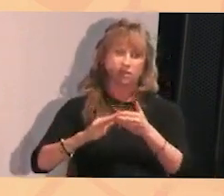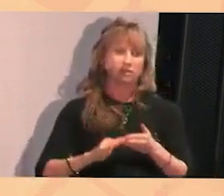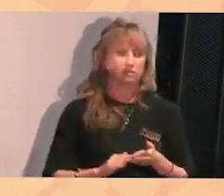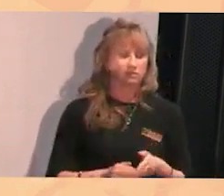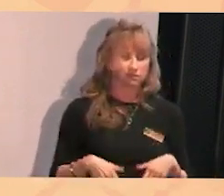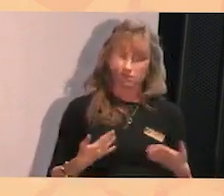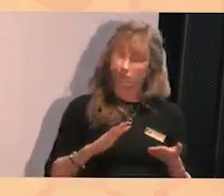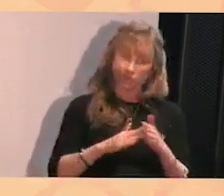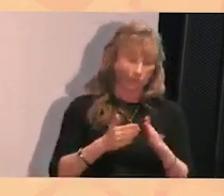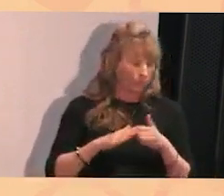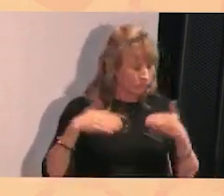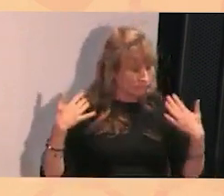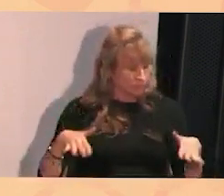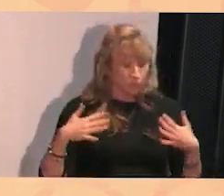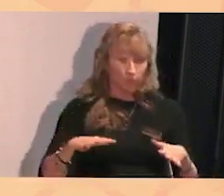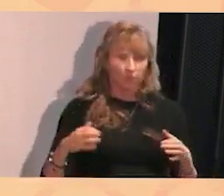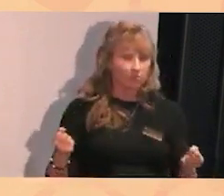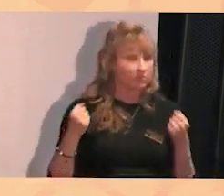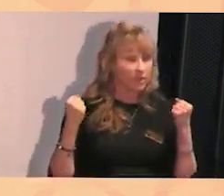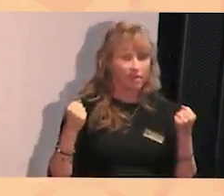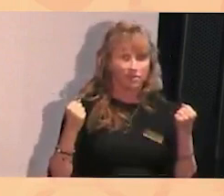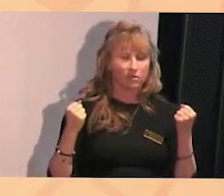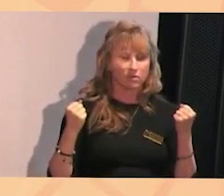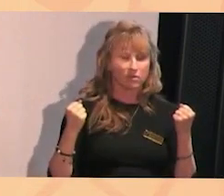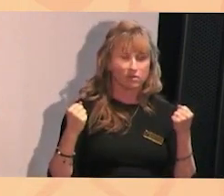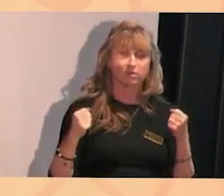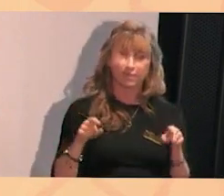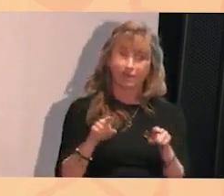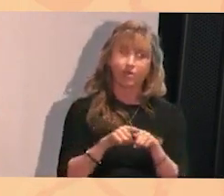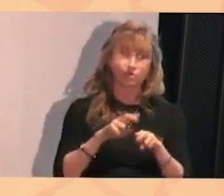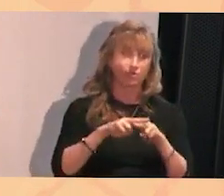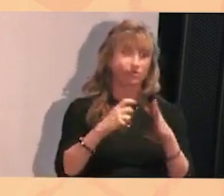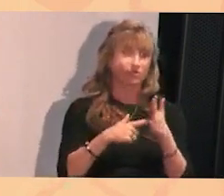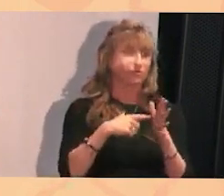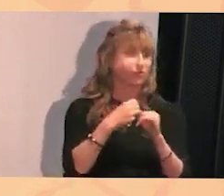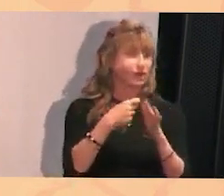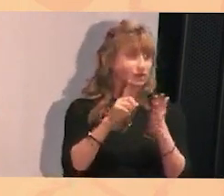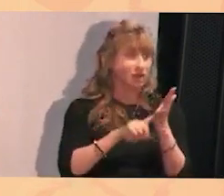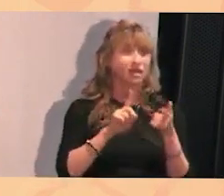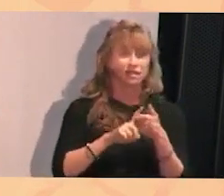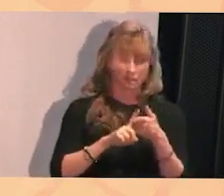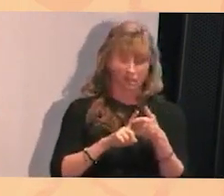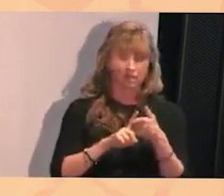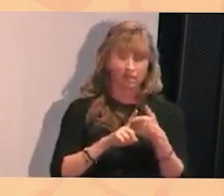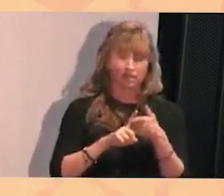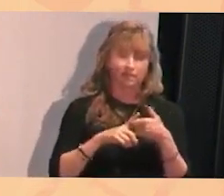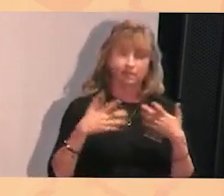is powerful, community is strong, but we're fragile, we're threatened. And while the narrative around